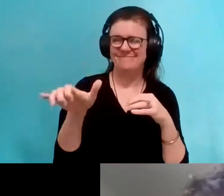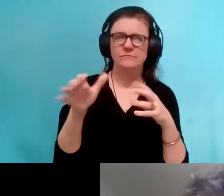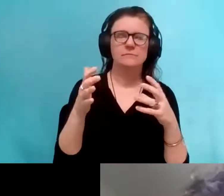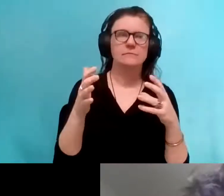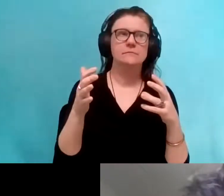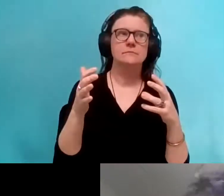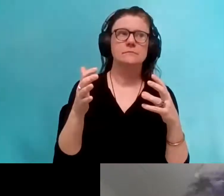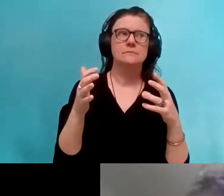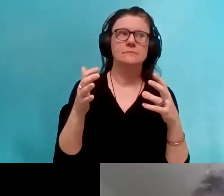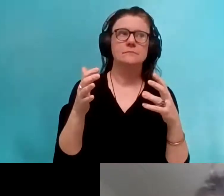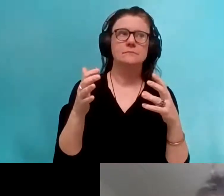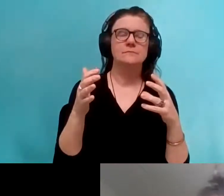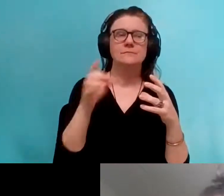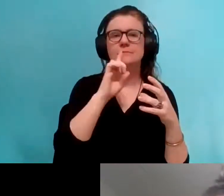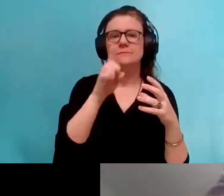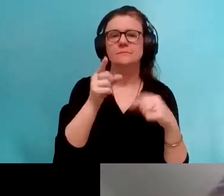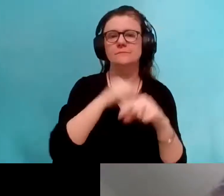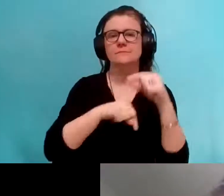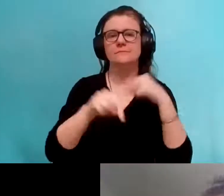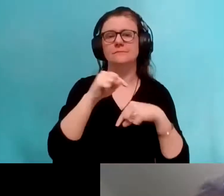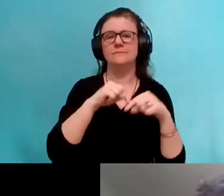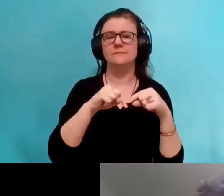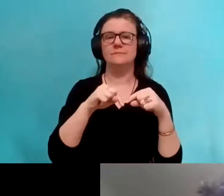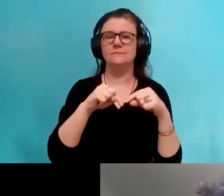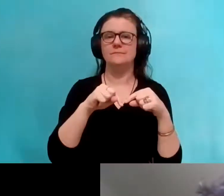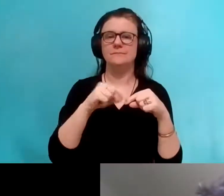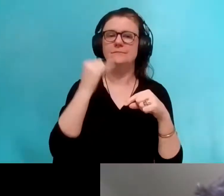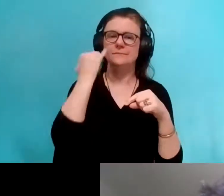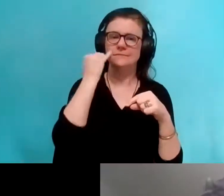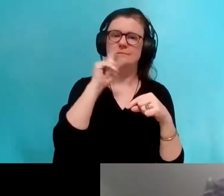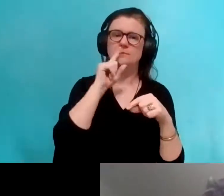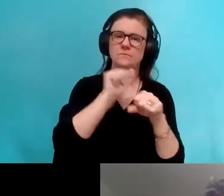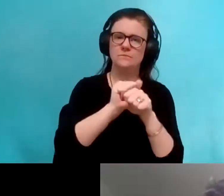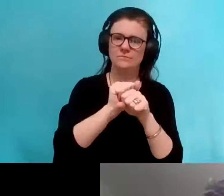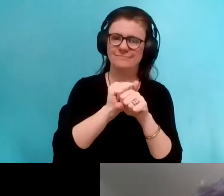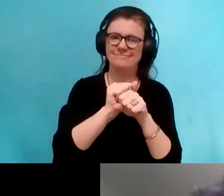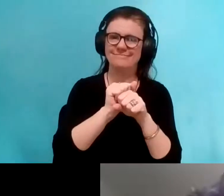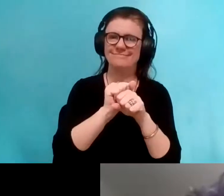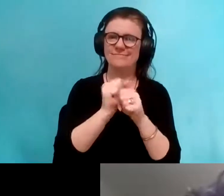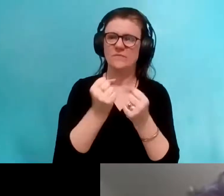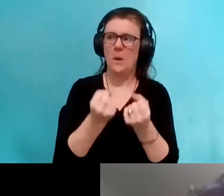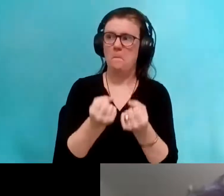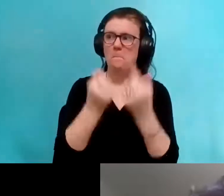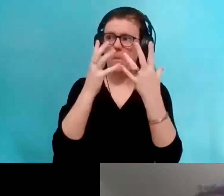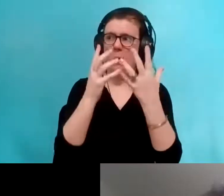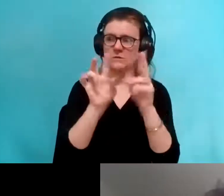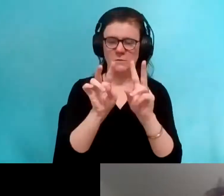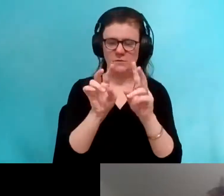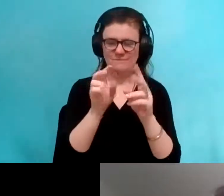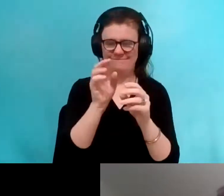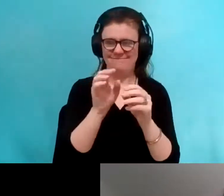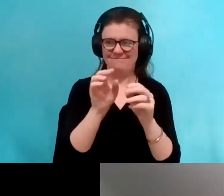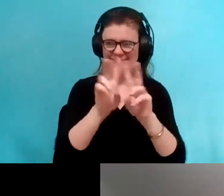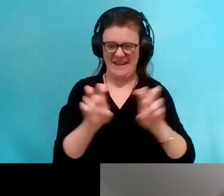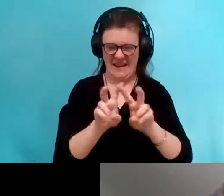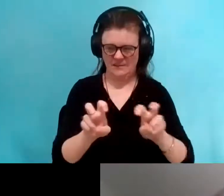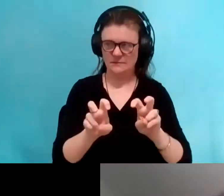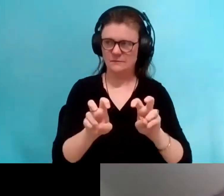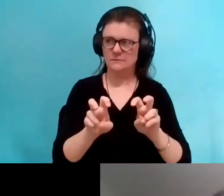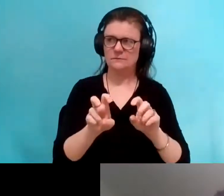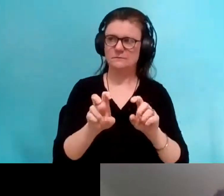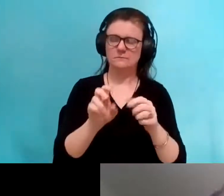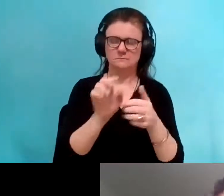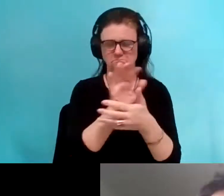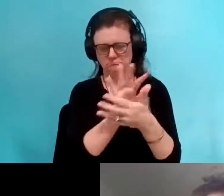this a little bit goes back in terms of, when you're doing these kind of multiple analysis, so obviously there's there's elements of how